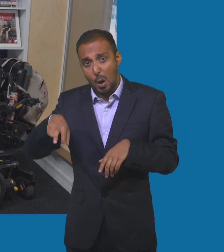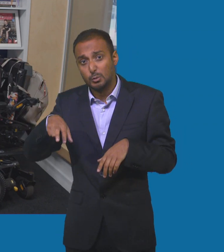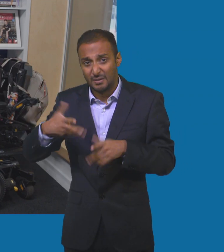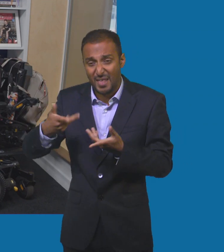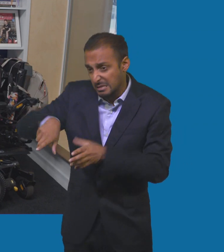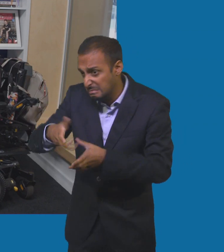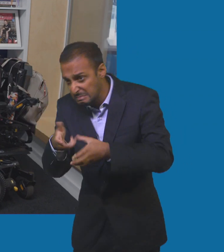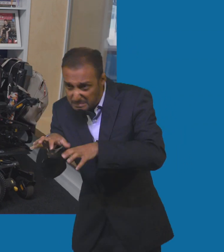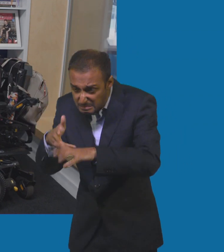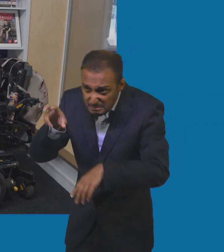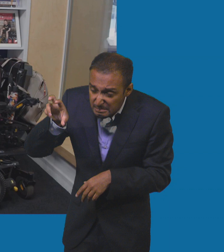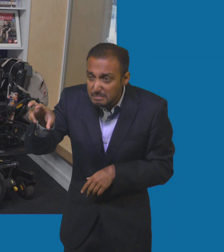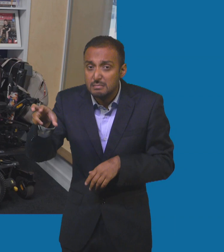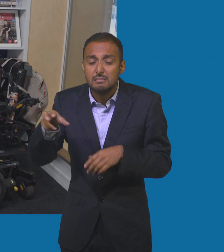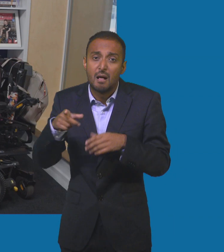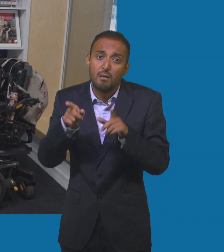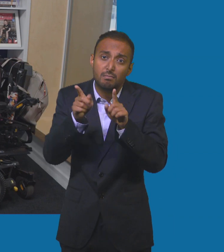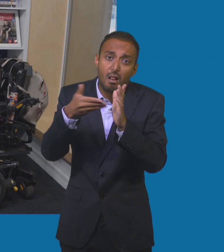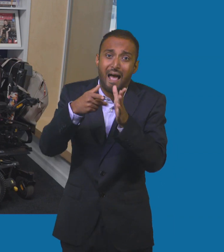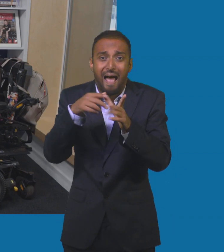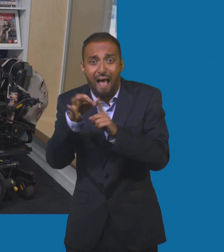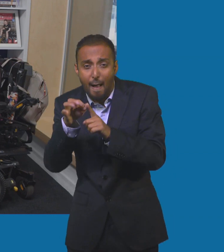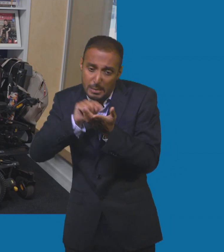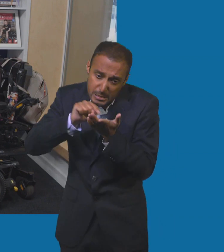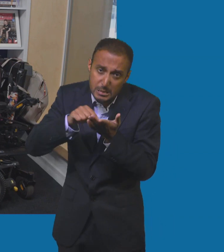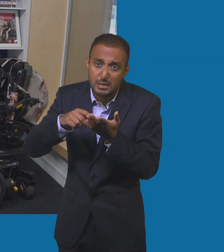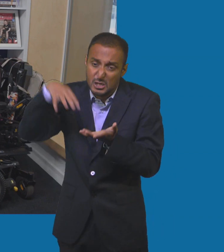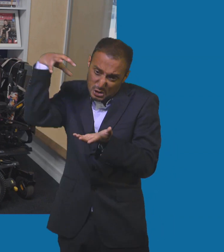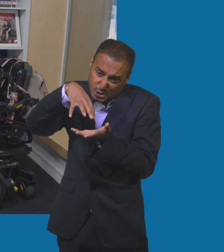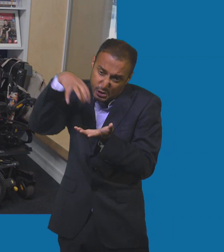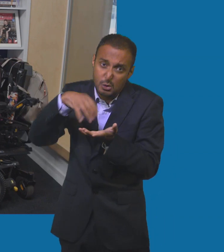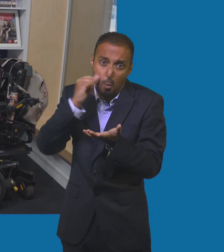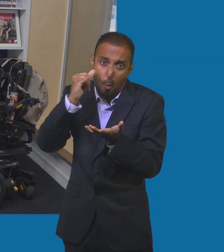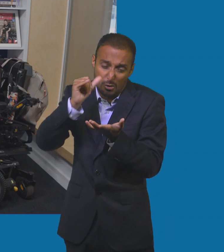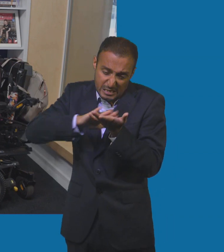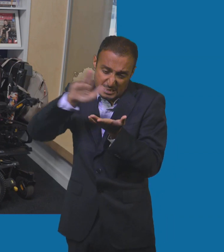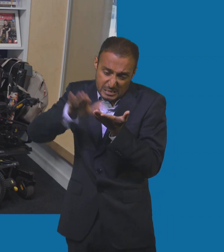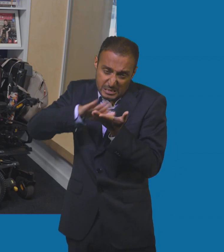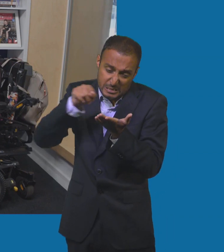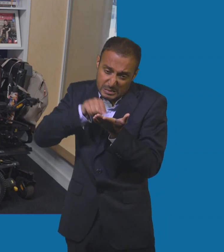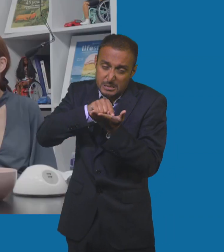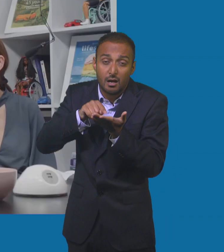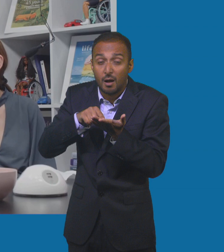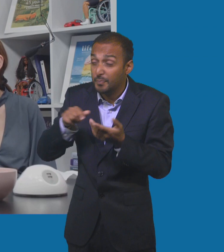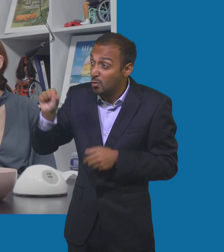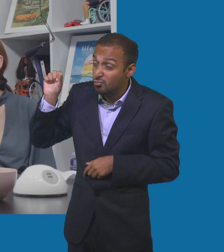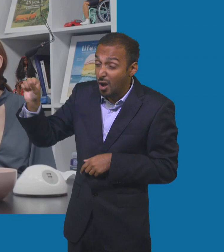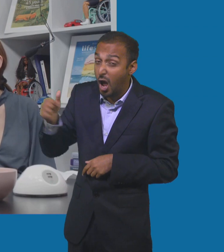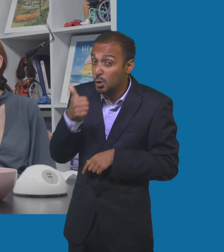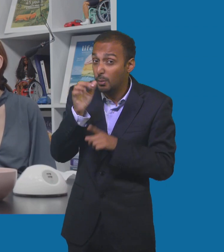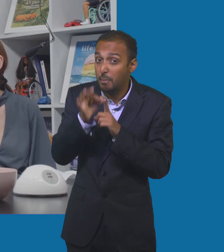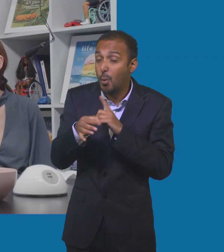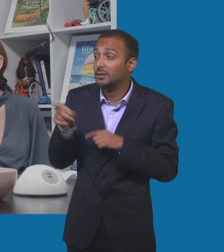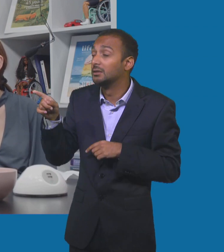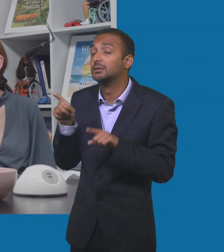app and there's water on your phone and it's like, it's a nightmare. So yeah, you do raise a good point. It is helpful. And I have seen actually they